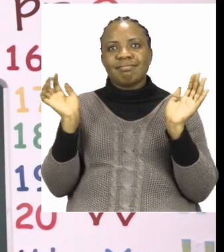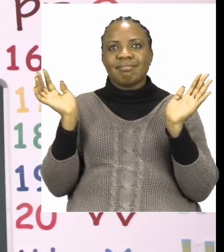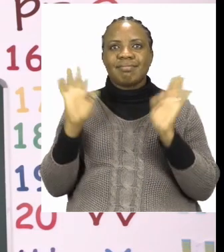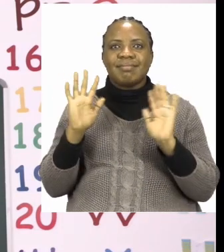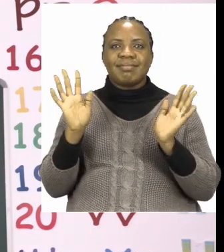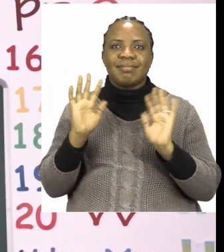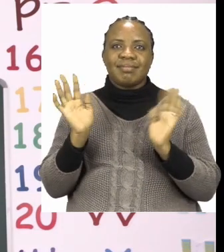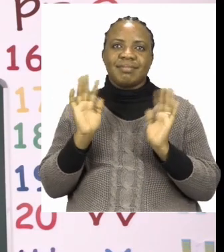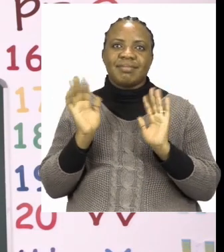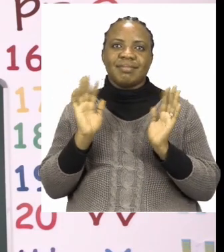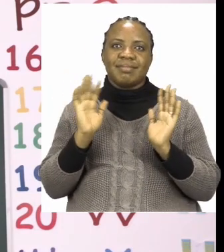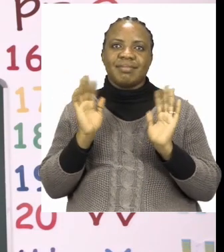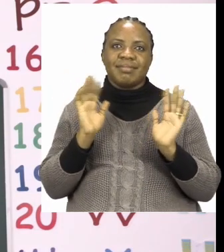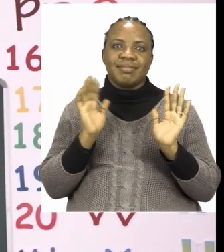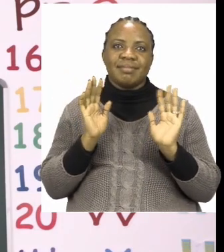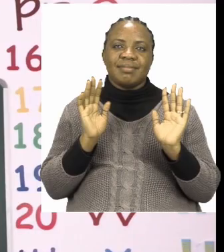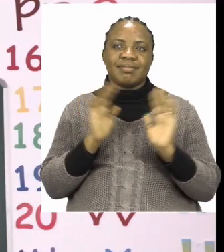and